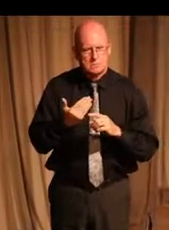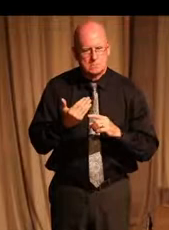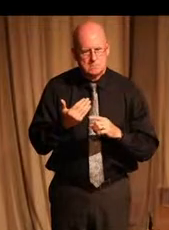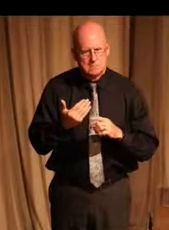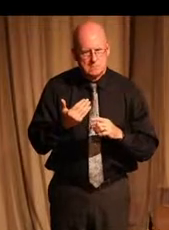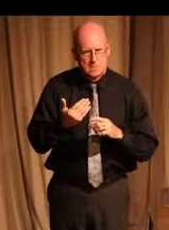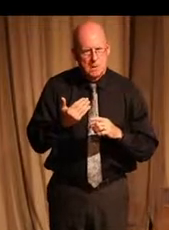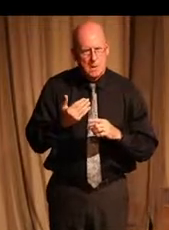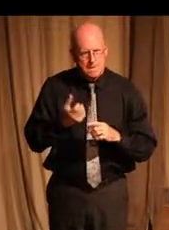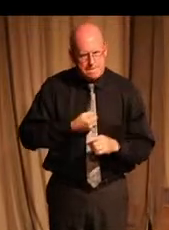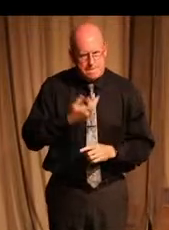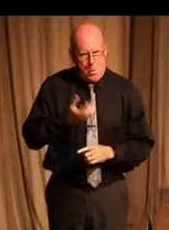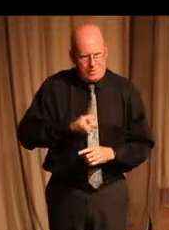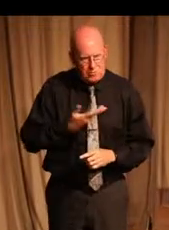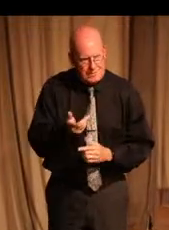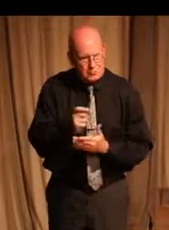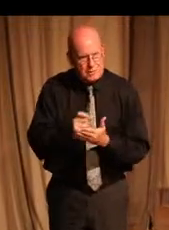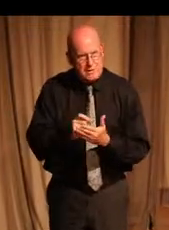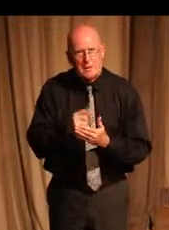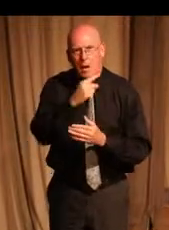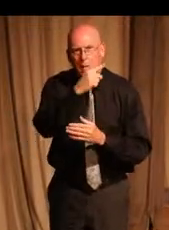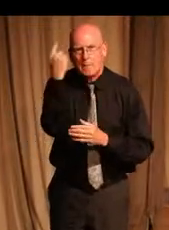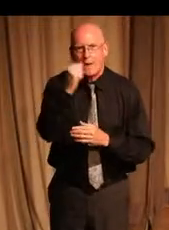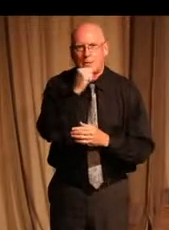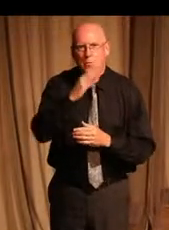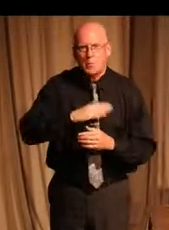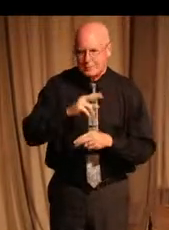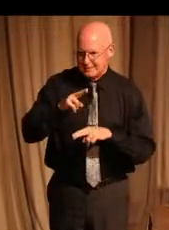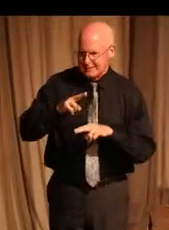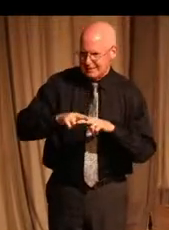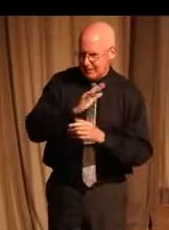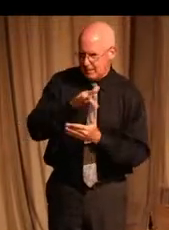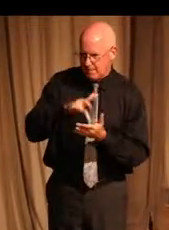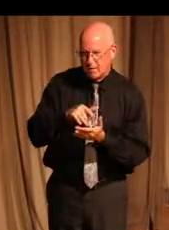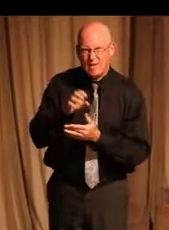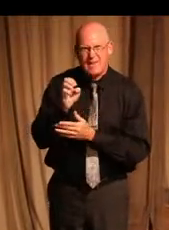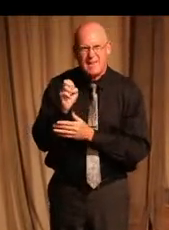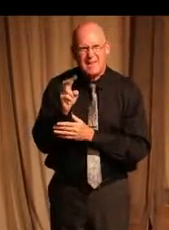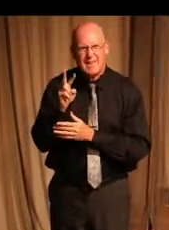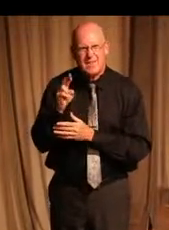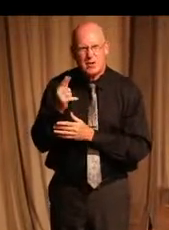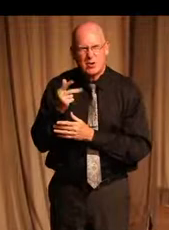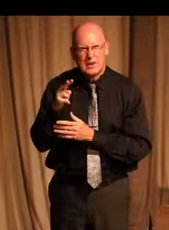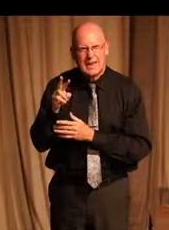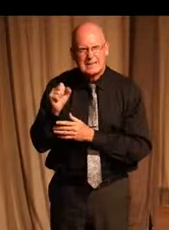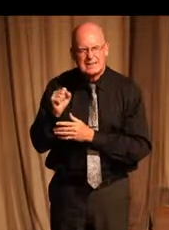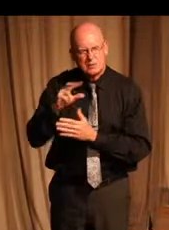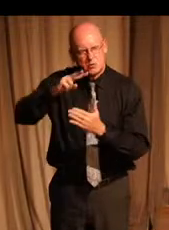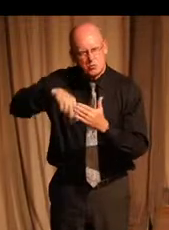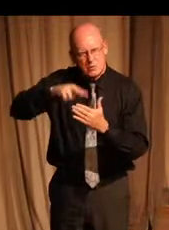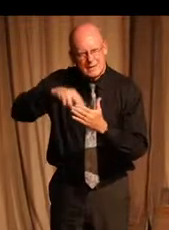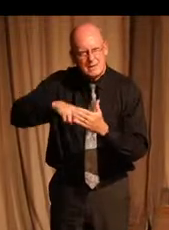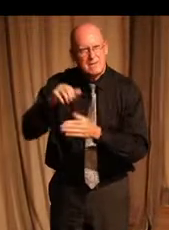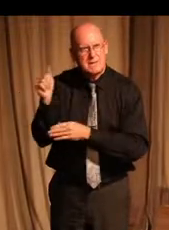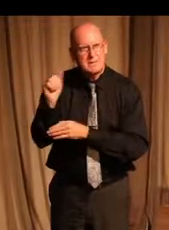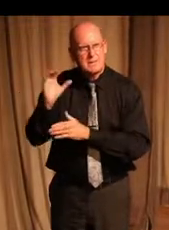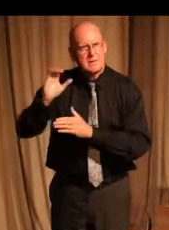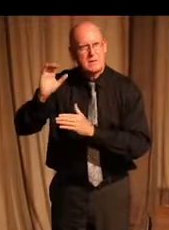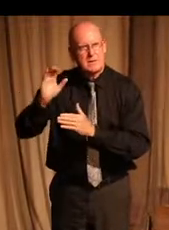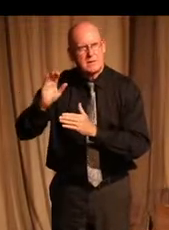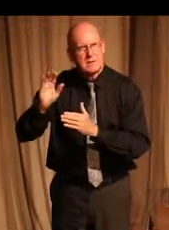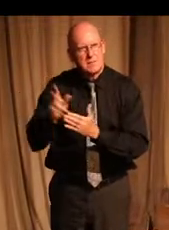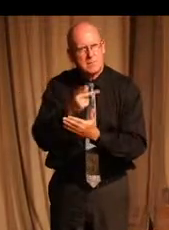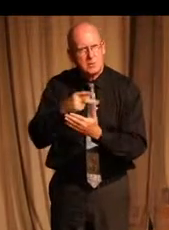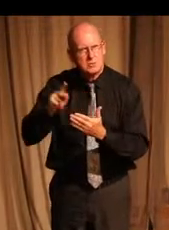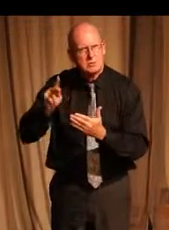the poetry that is written. It is a Black woman sitting in the middle of the Everglades, right? Like all of those things are true. And